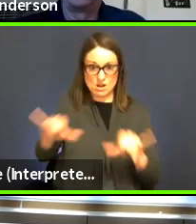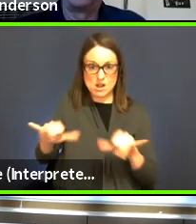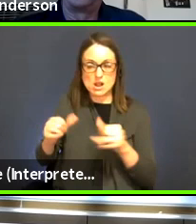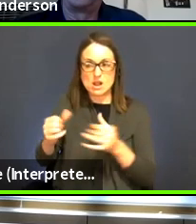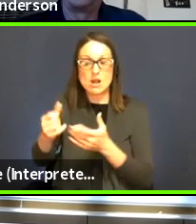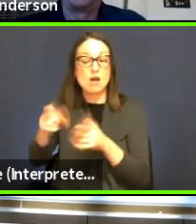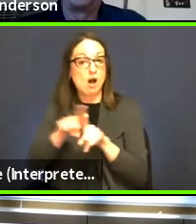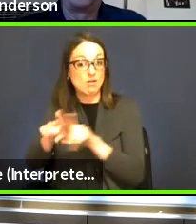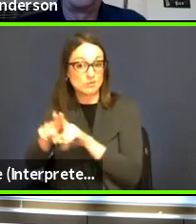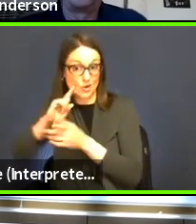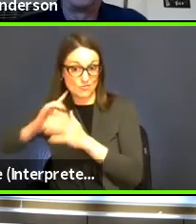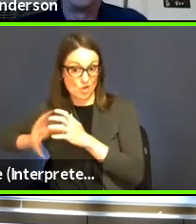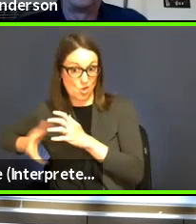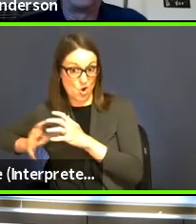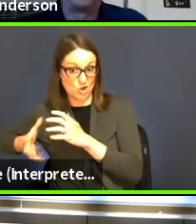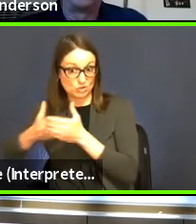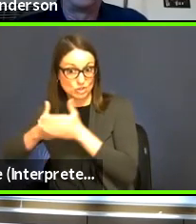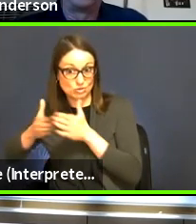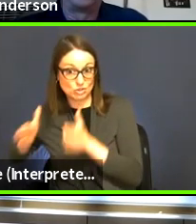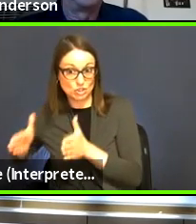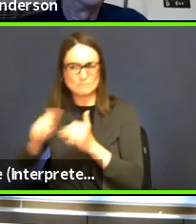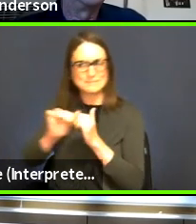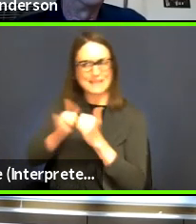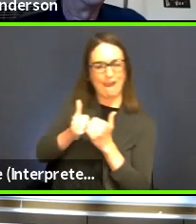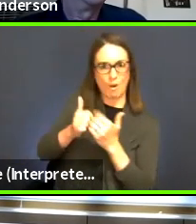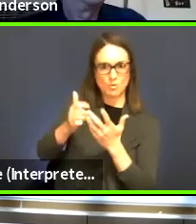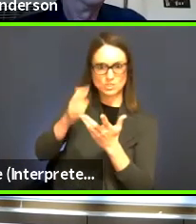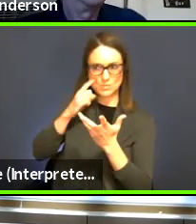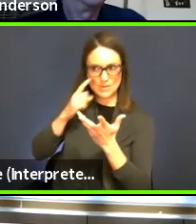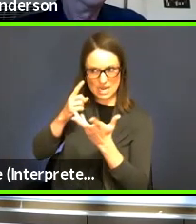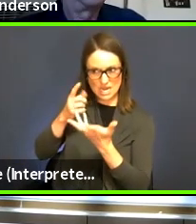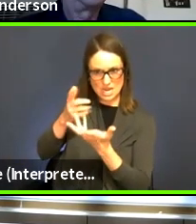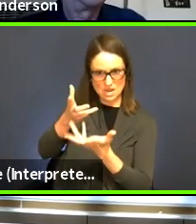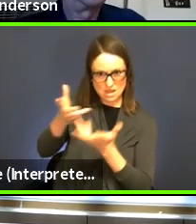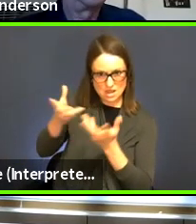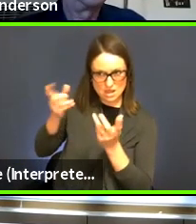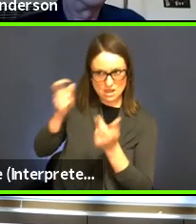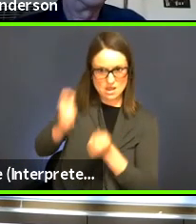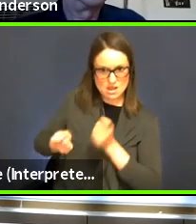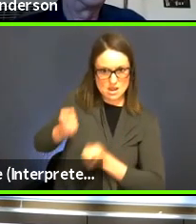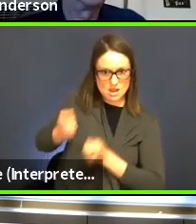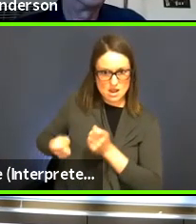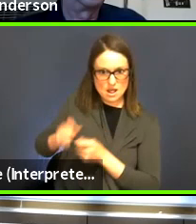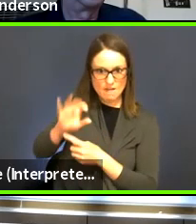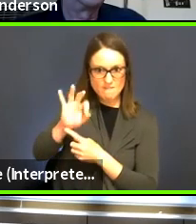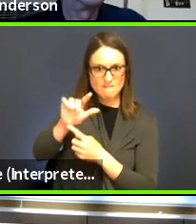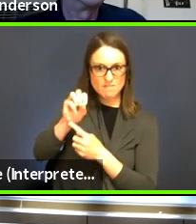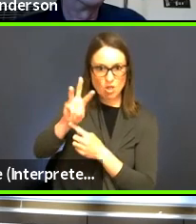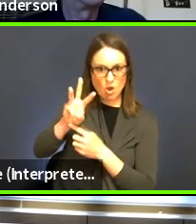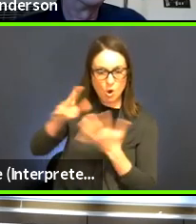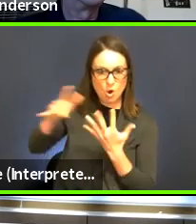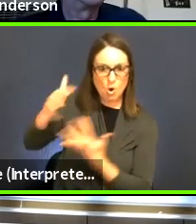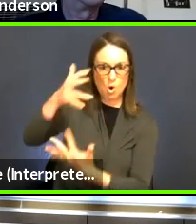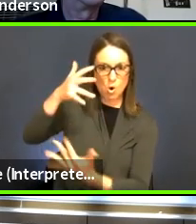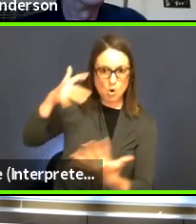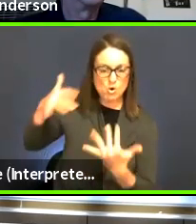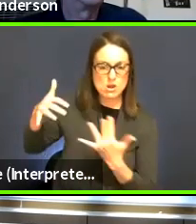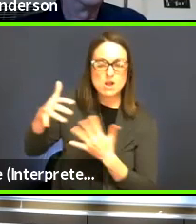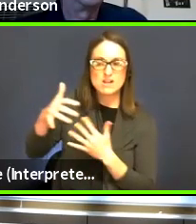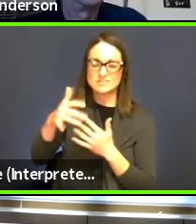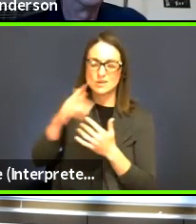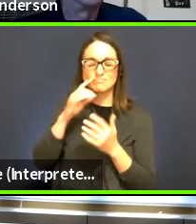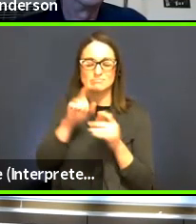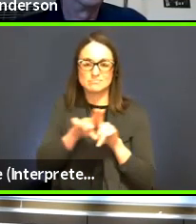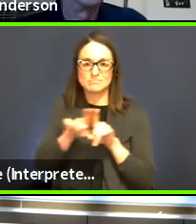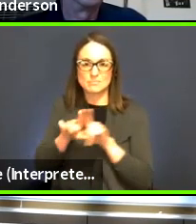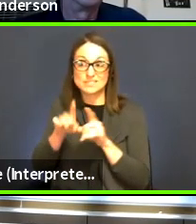rooms, how do we affect the flow of traffic there, and other common spaces within the halls. And so